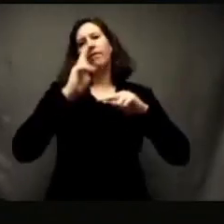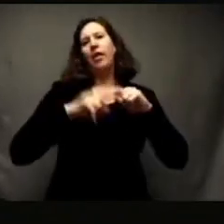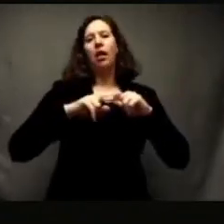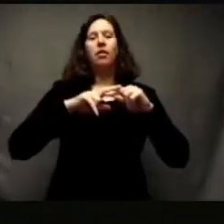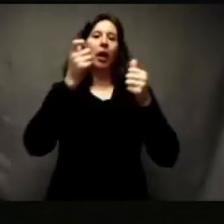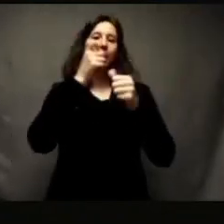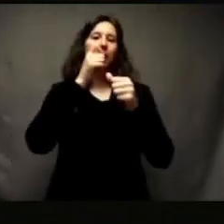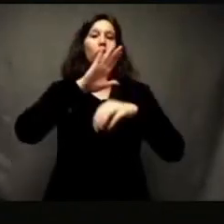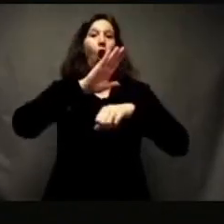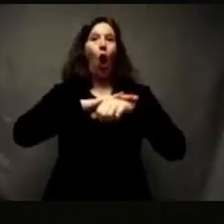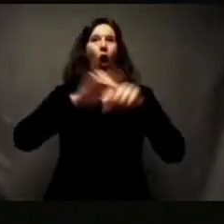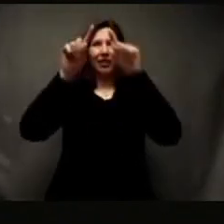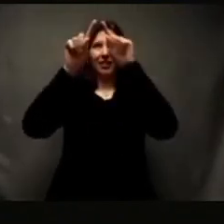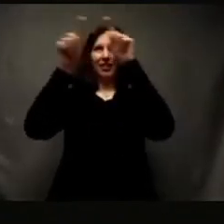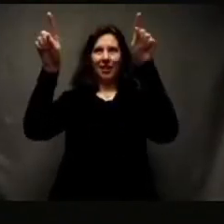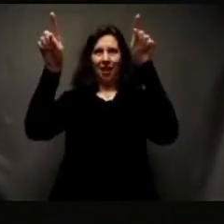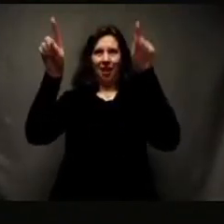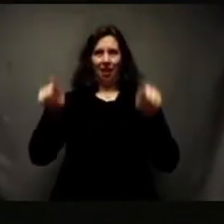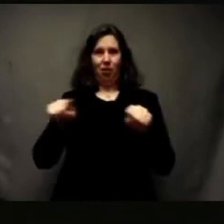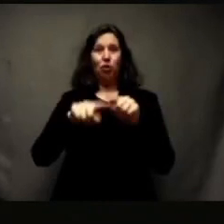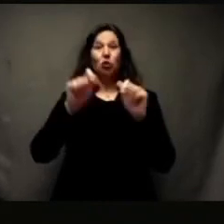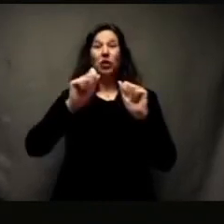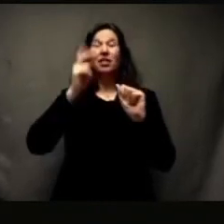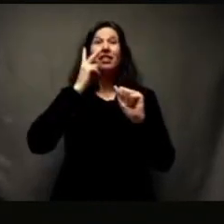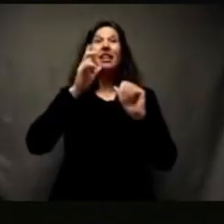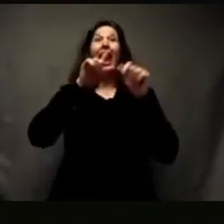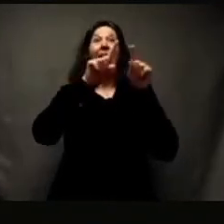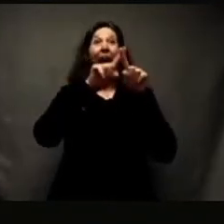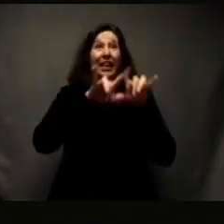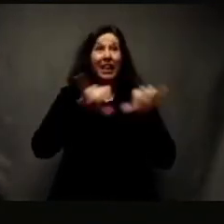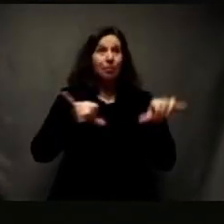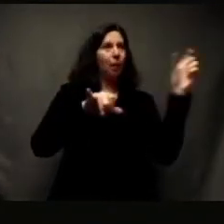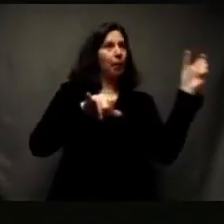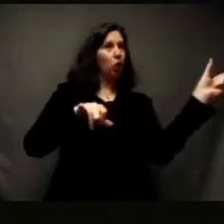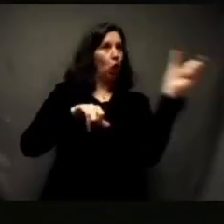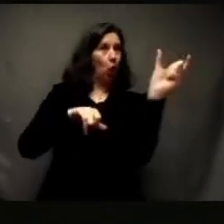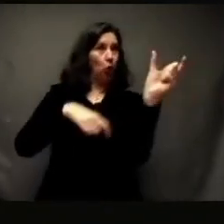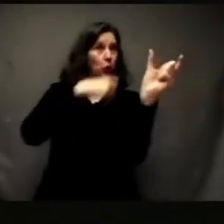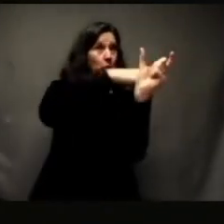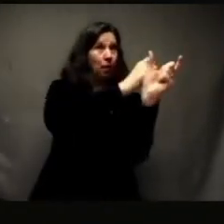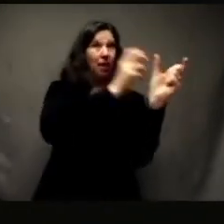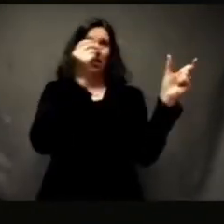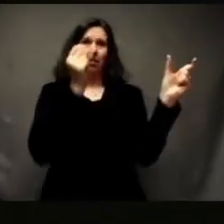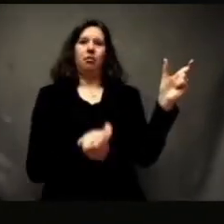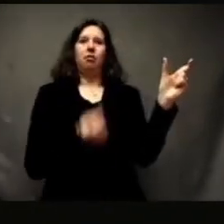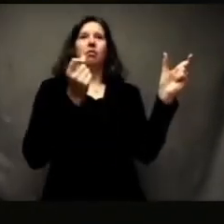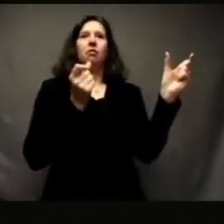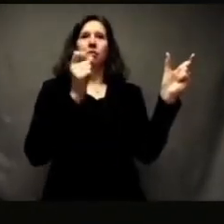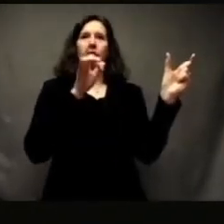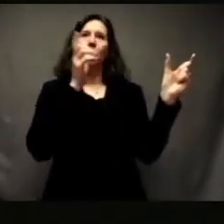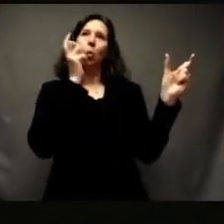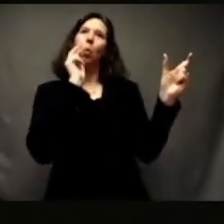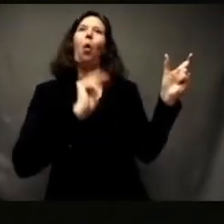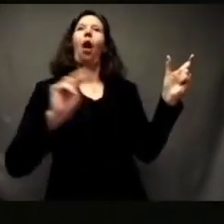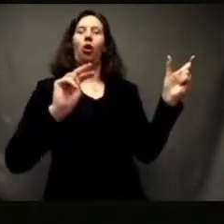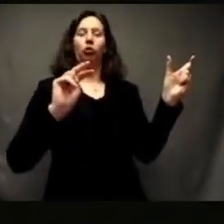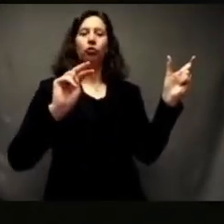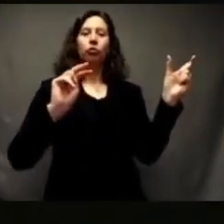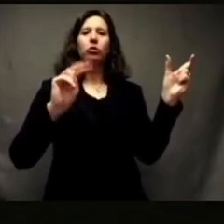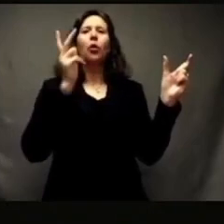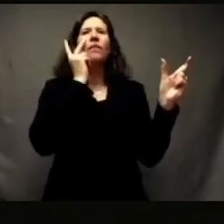stage, and you can see everything as you code it. So you make a program and you get to watch it right in front of you. So the